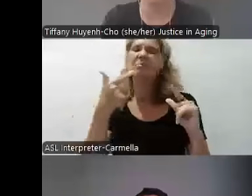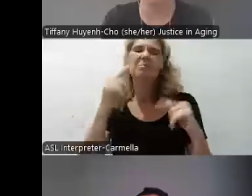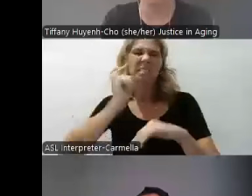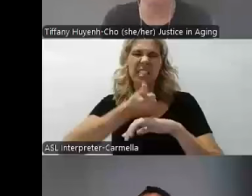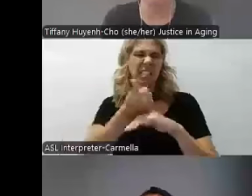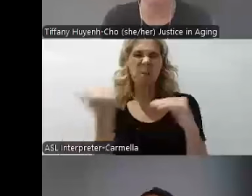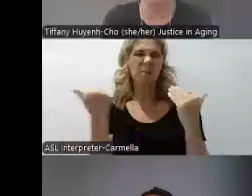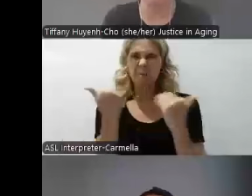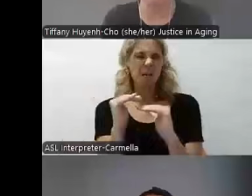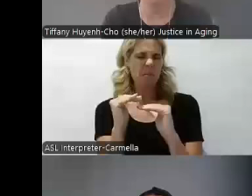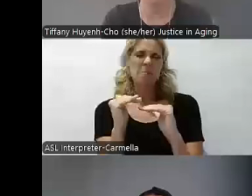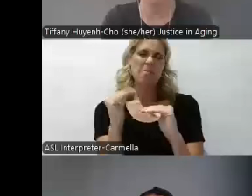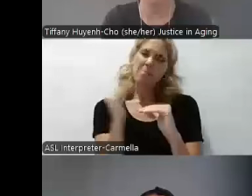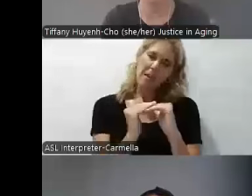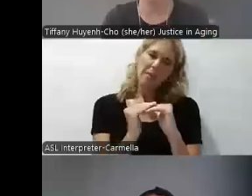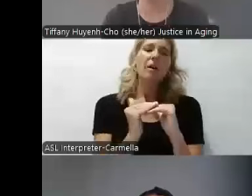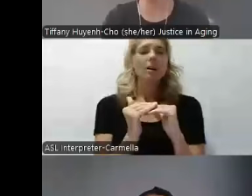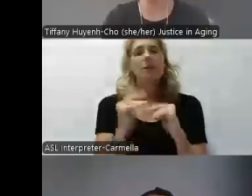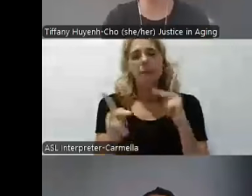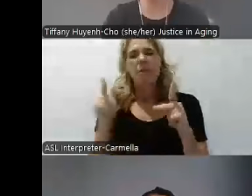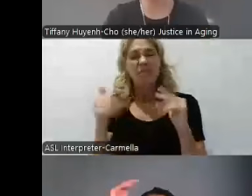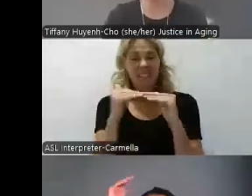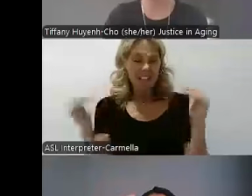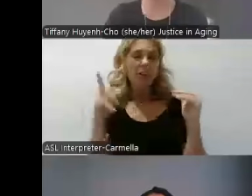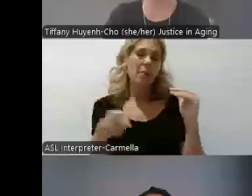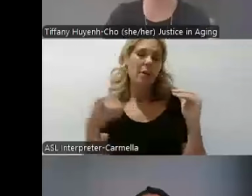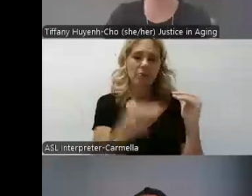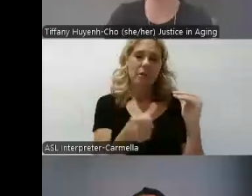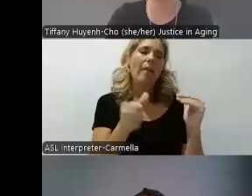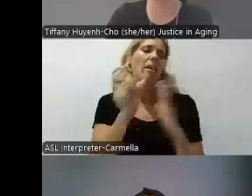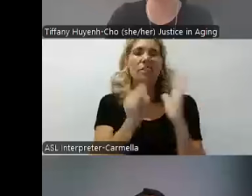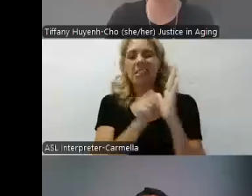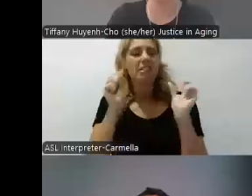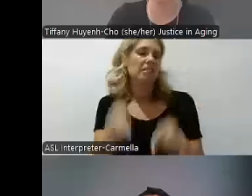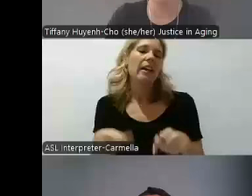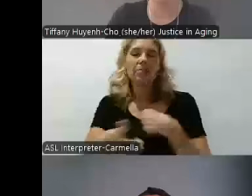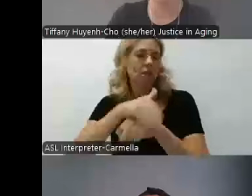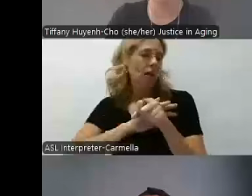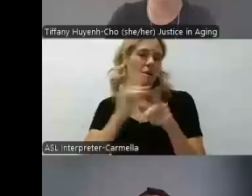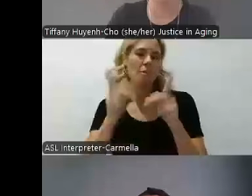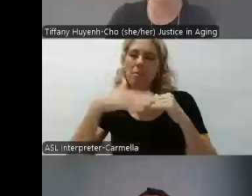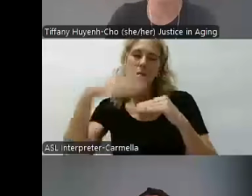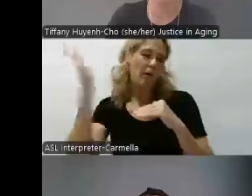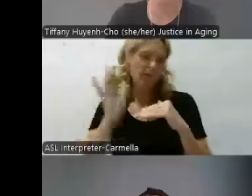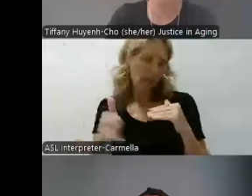states must cover at a minimum people at this level, and states can choose to cover individuals above that amount.